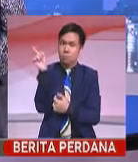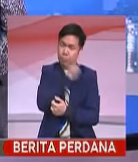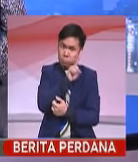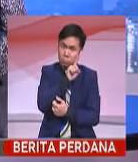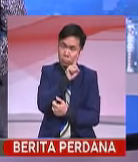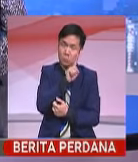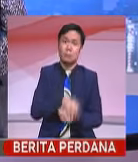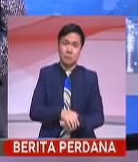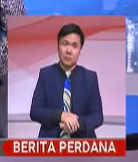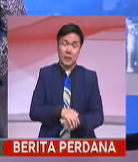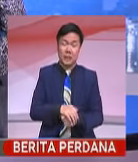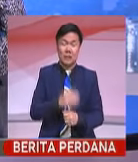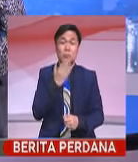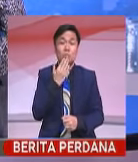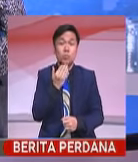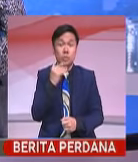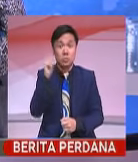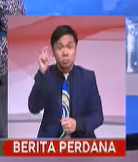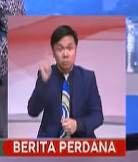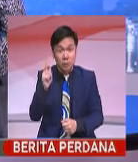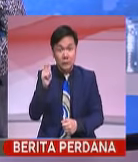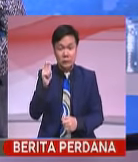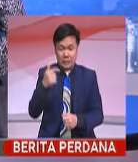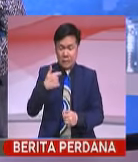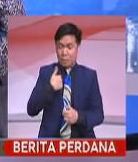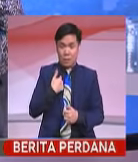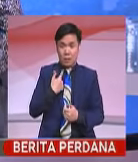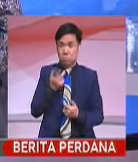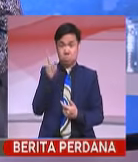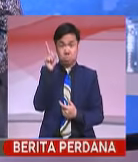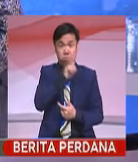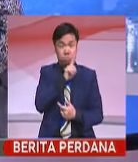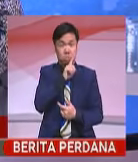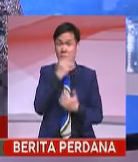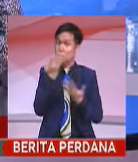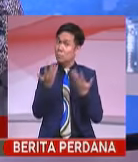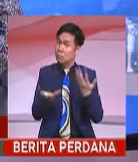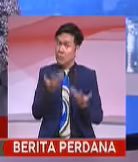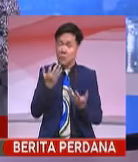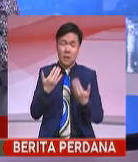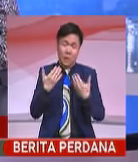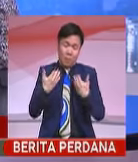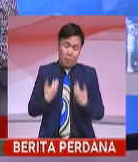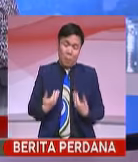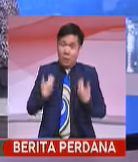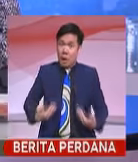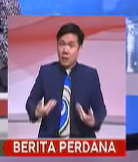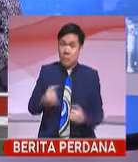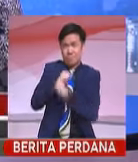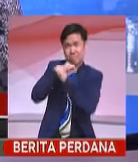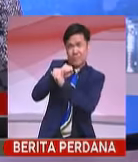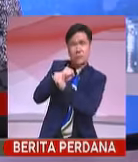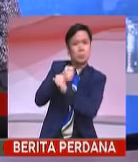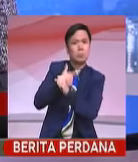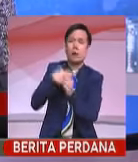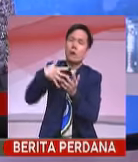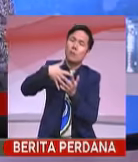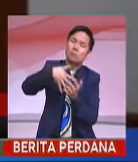teruk. Beliau berkata diabetes yang tidak terkawal boleh menjejaskan sistem ketahanan badan.